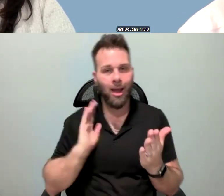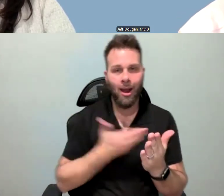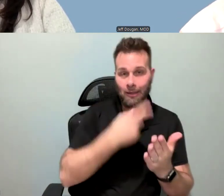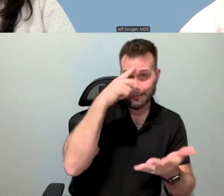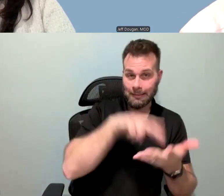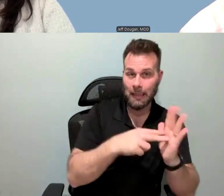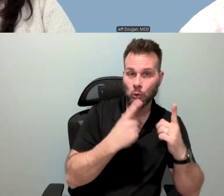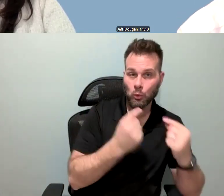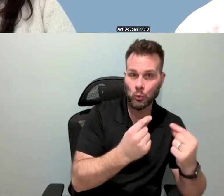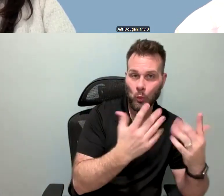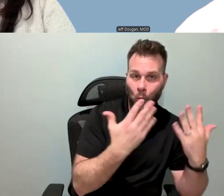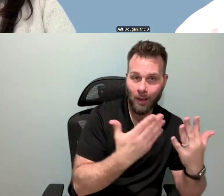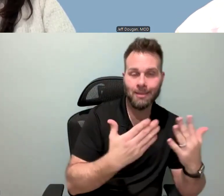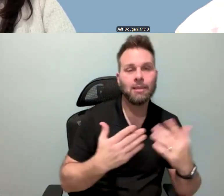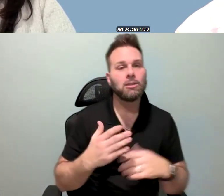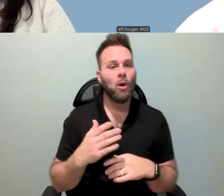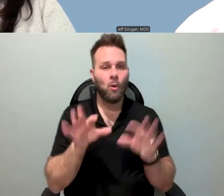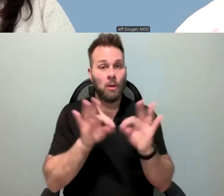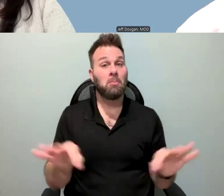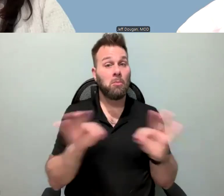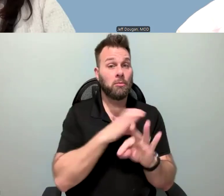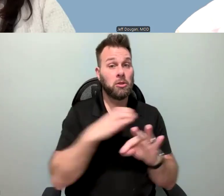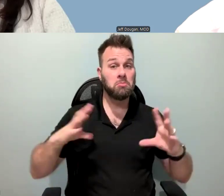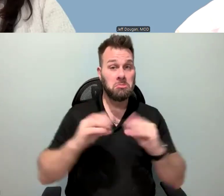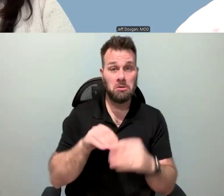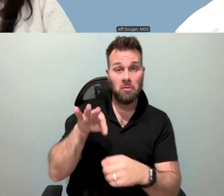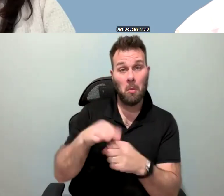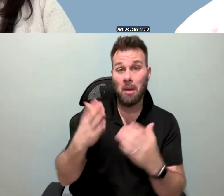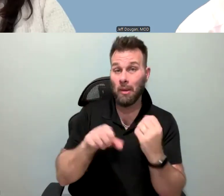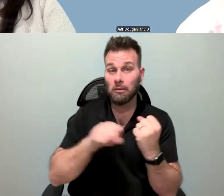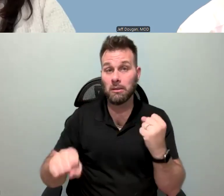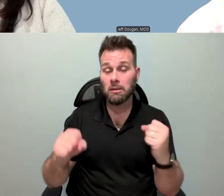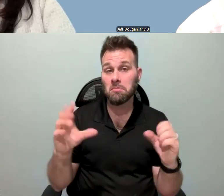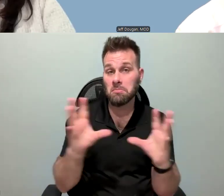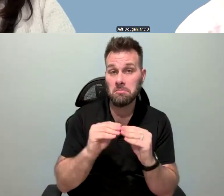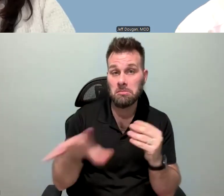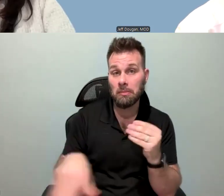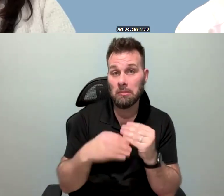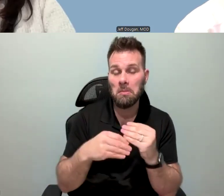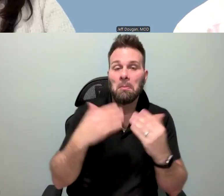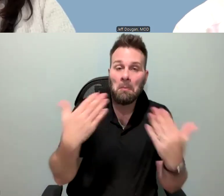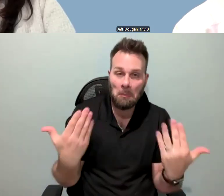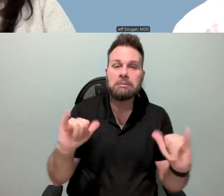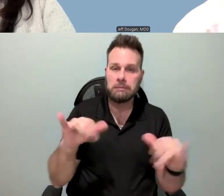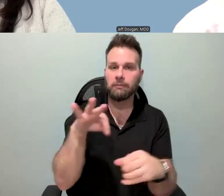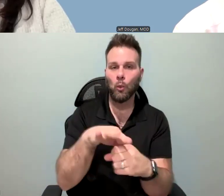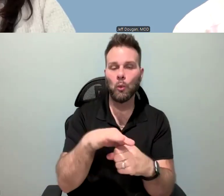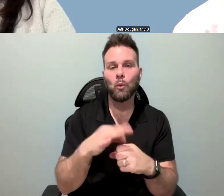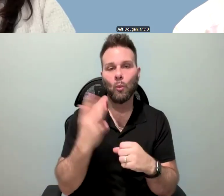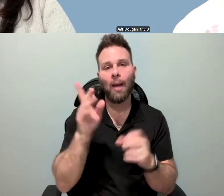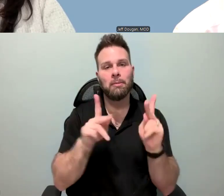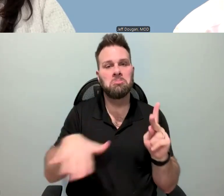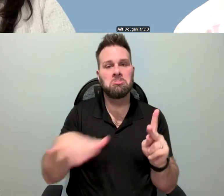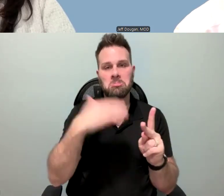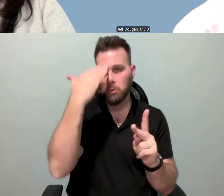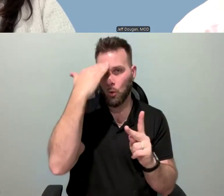voting at a commission meeting to do that, while it might take an extra meeting to do, you want to vote it out so you know exactly what this person's